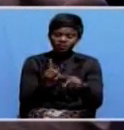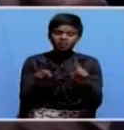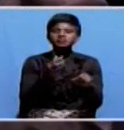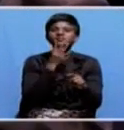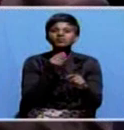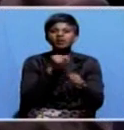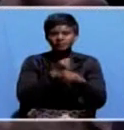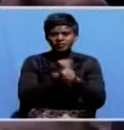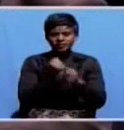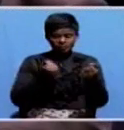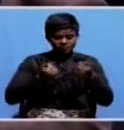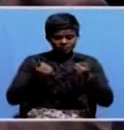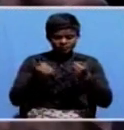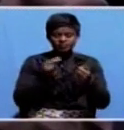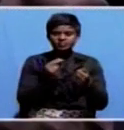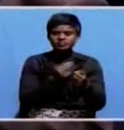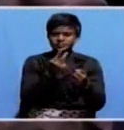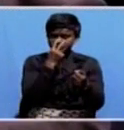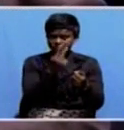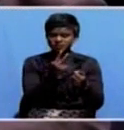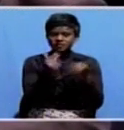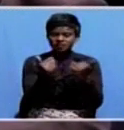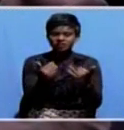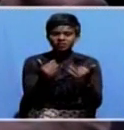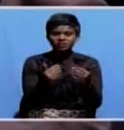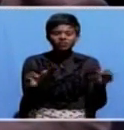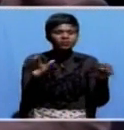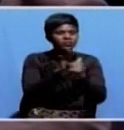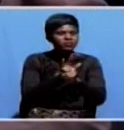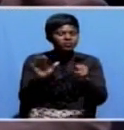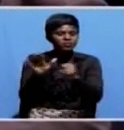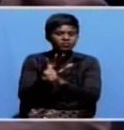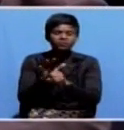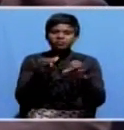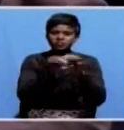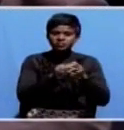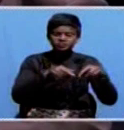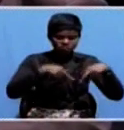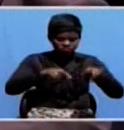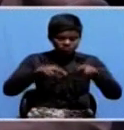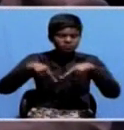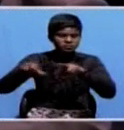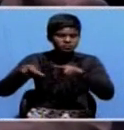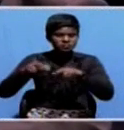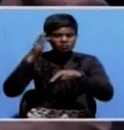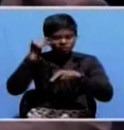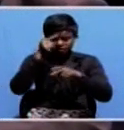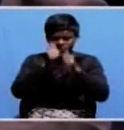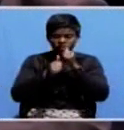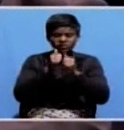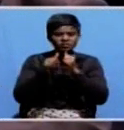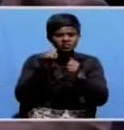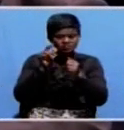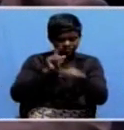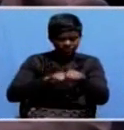The motor vehicles you are seeing clogging our roads is because of that